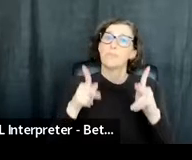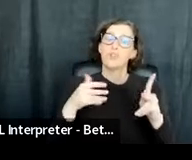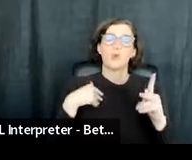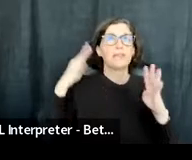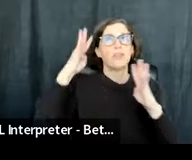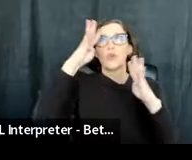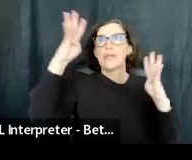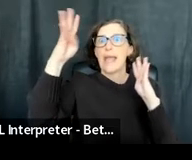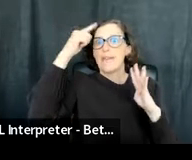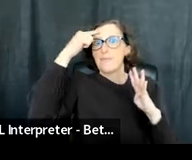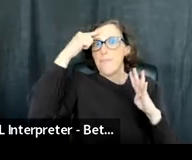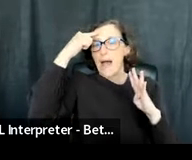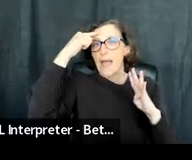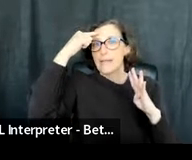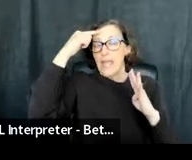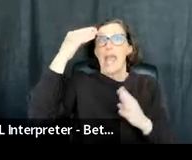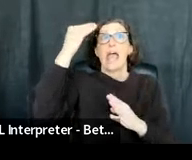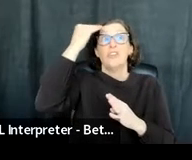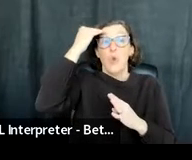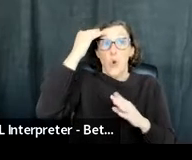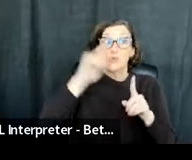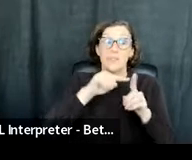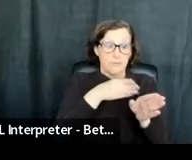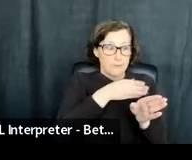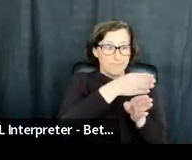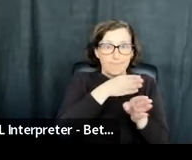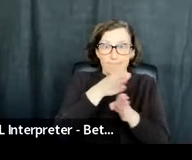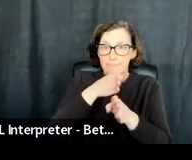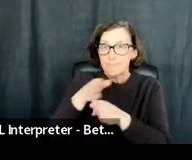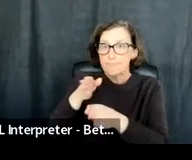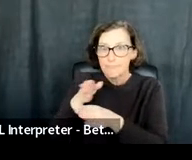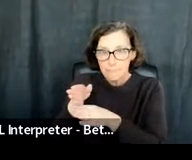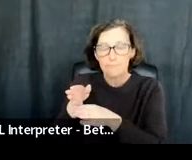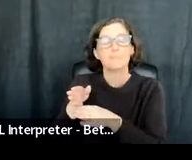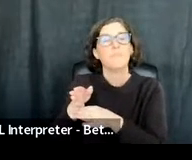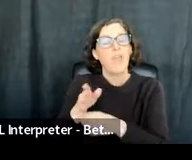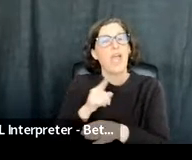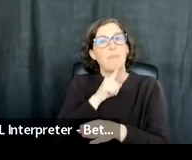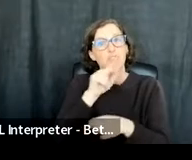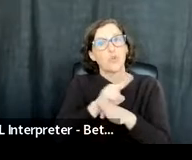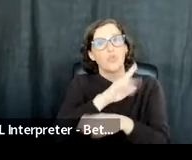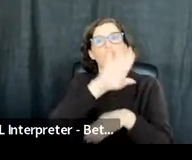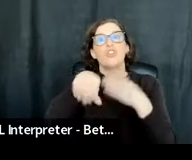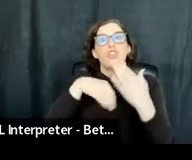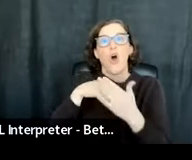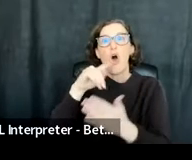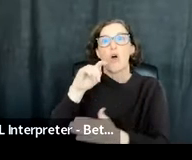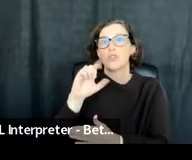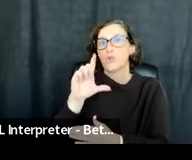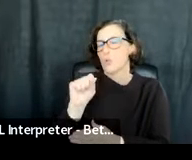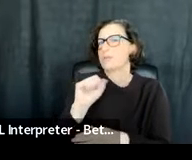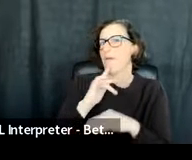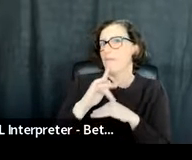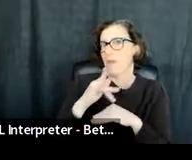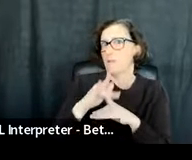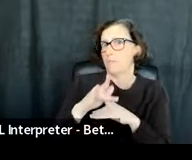mindset, has had exposure to all these different areas, and make sure they're using all the tools in their toolkit